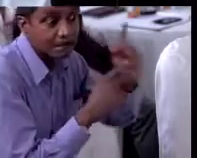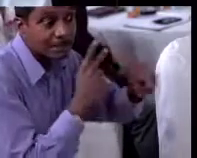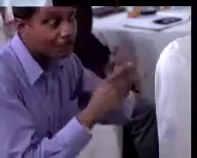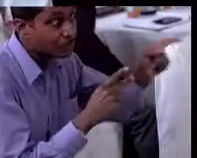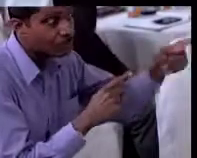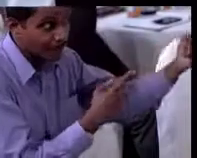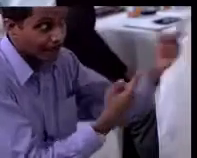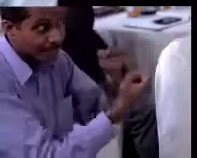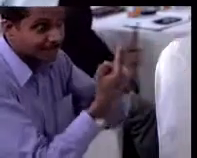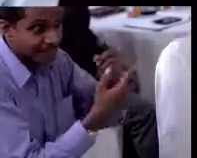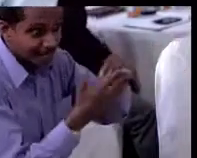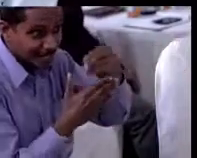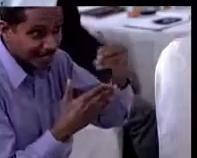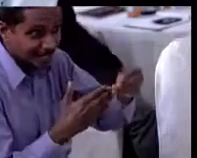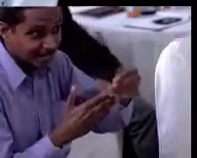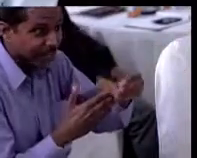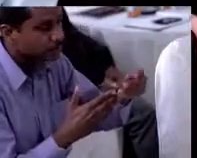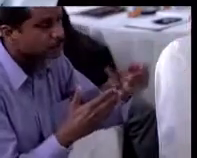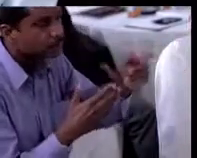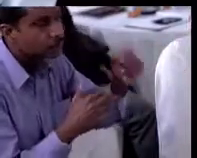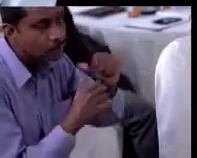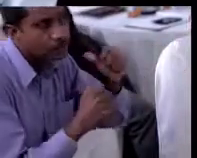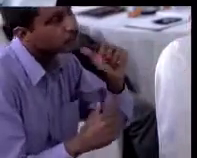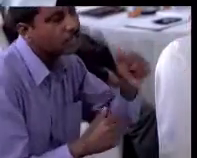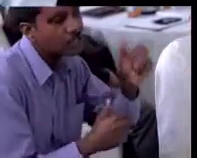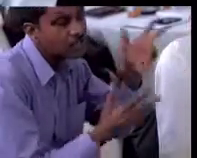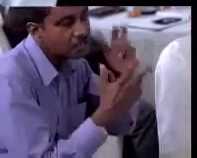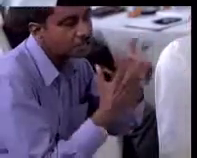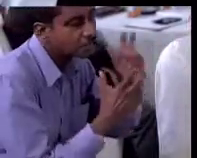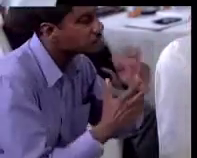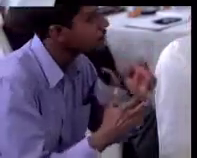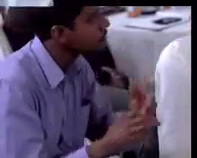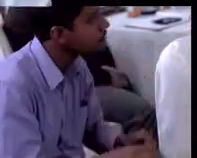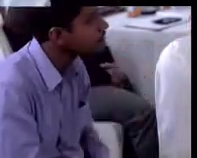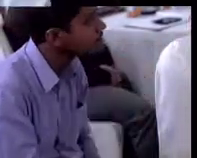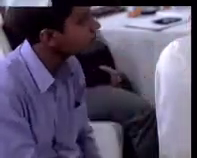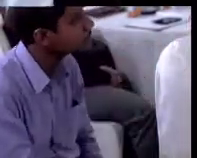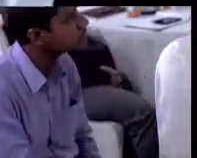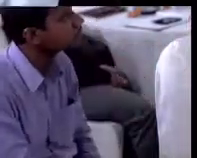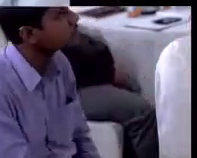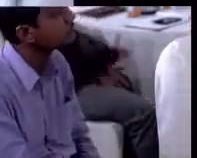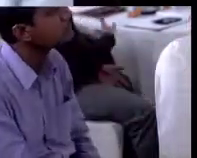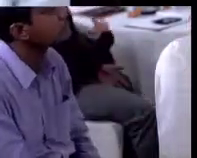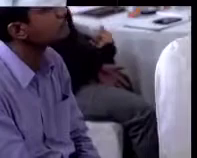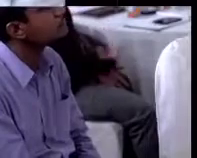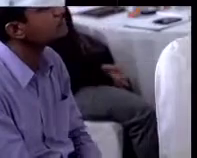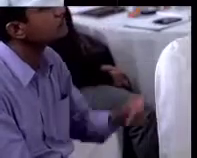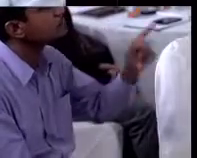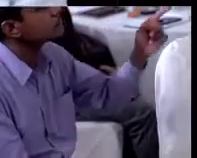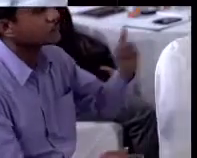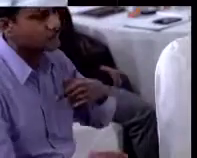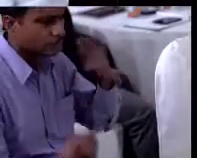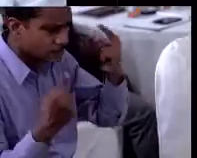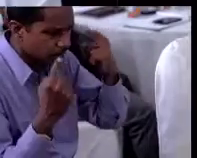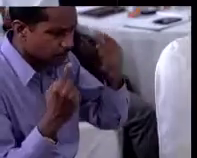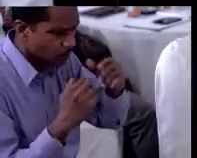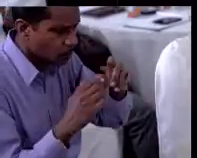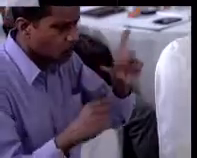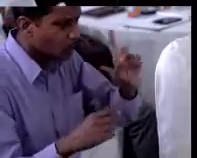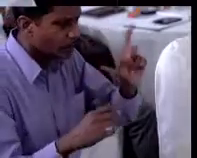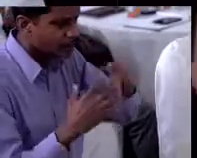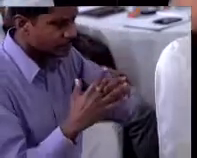not listening to potential customers and not listening to other people in the business. So that's mine. Perfect. Mm-hmm. I don't even know where